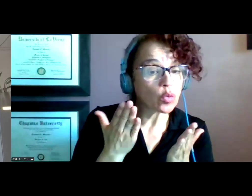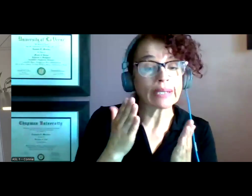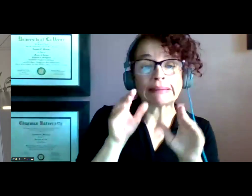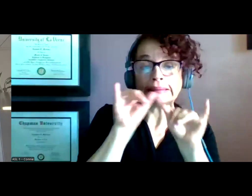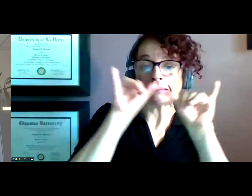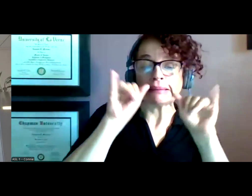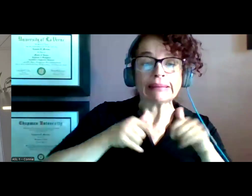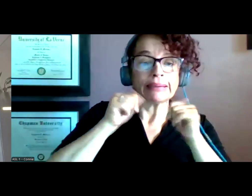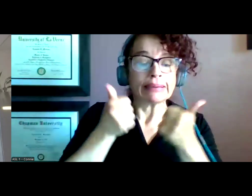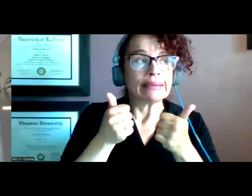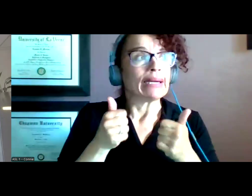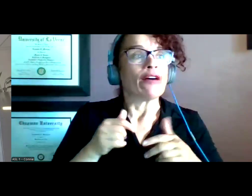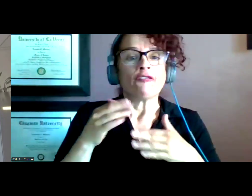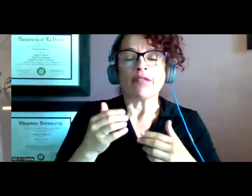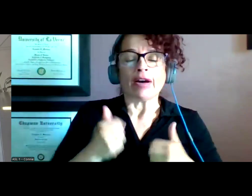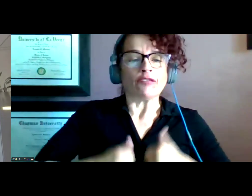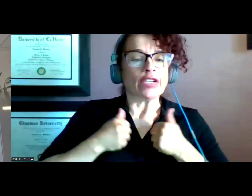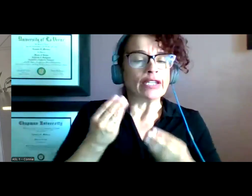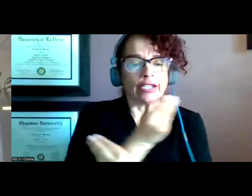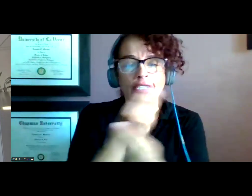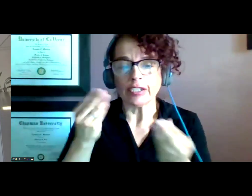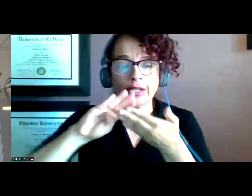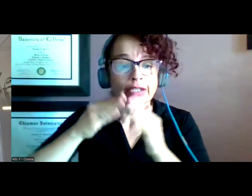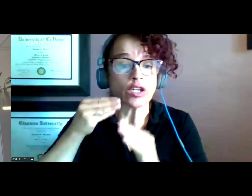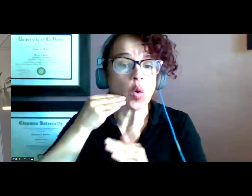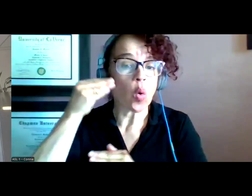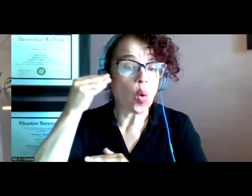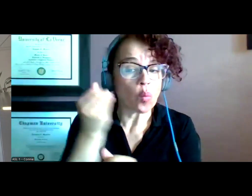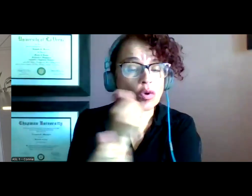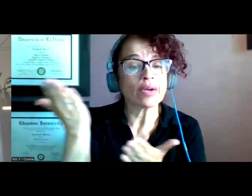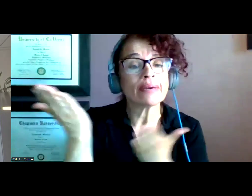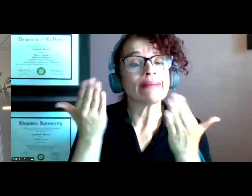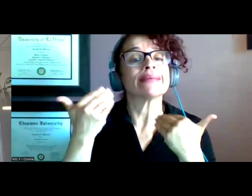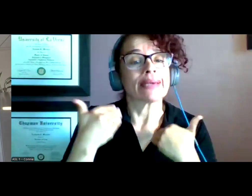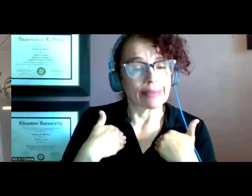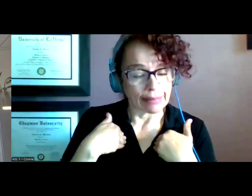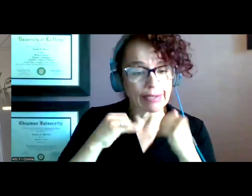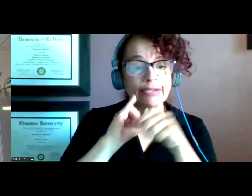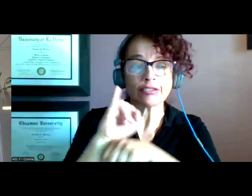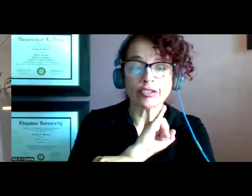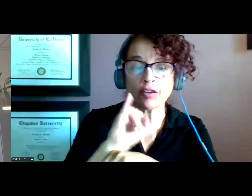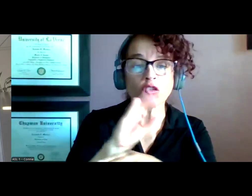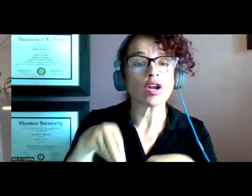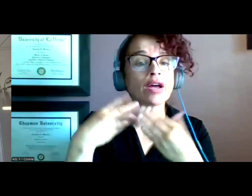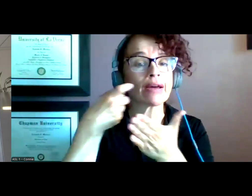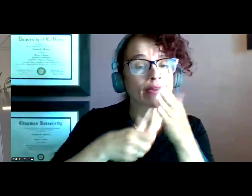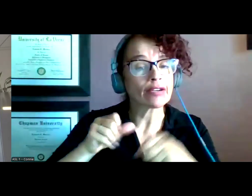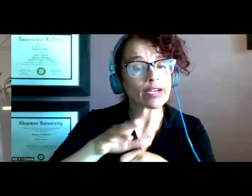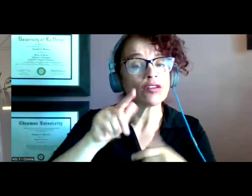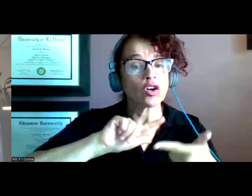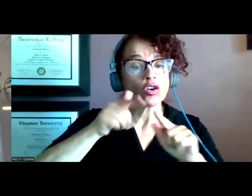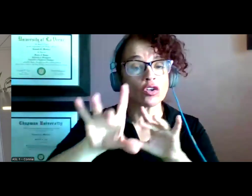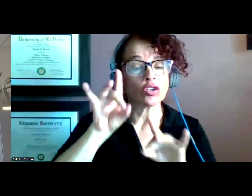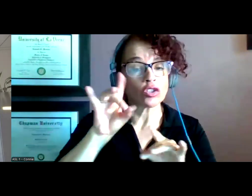assisted living facility transition and community or home transition services have been instrumental in offering cost-effective alternatives